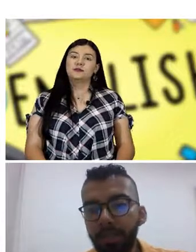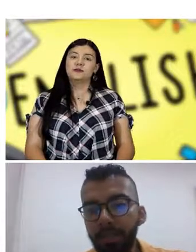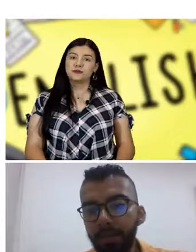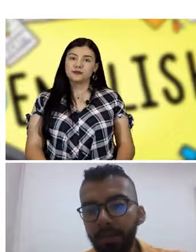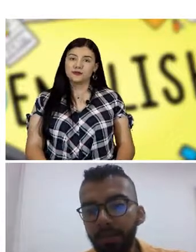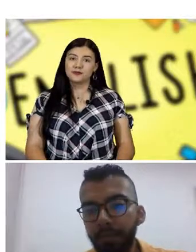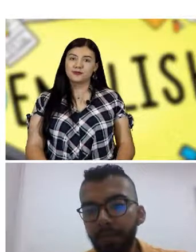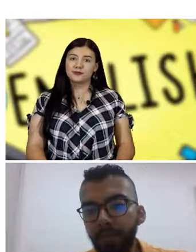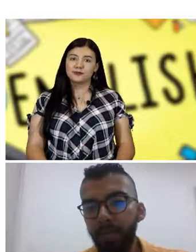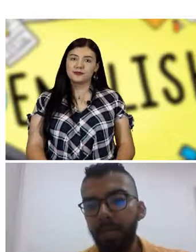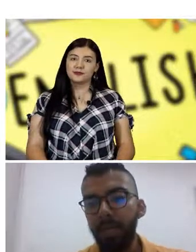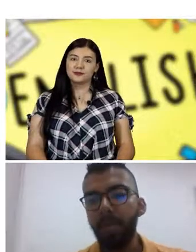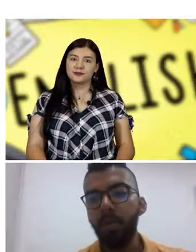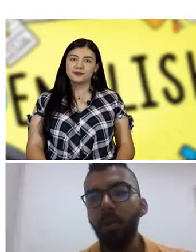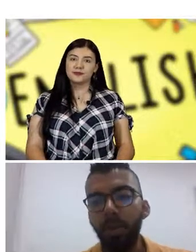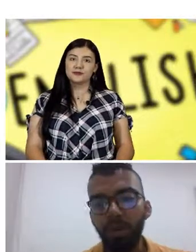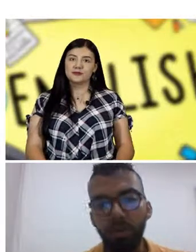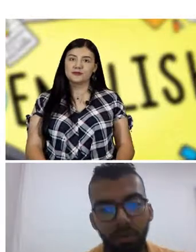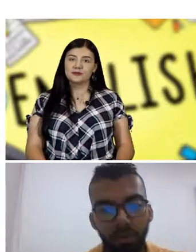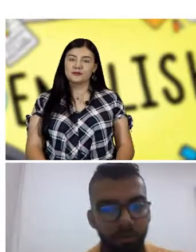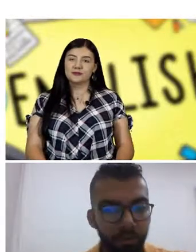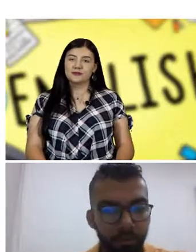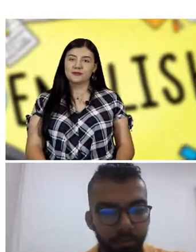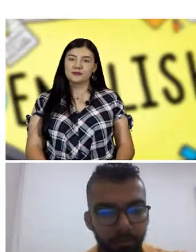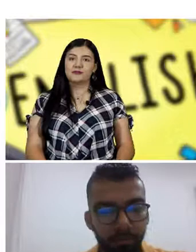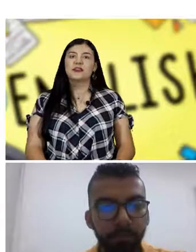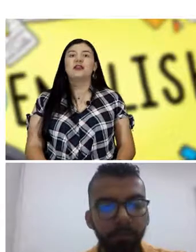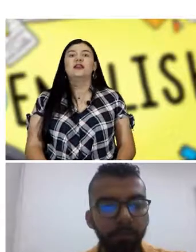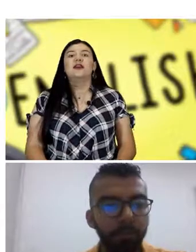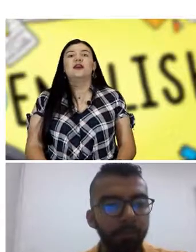se dice me duele el corazón?